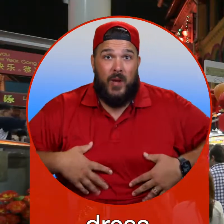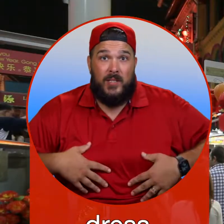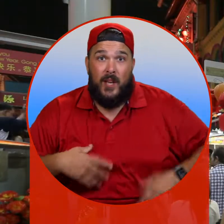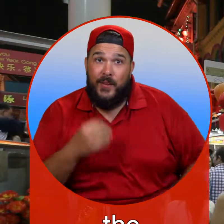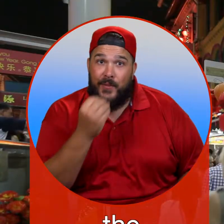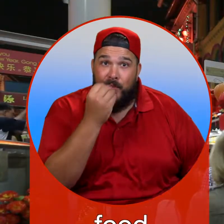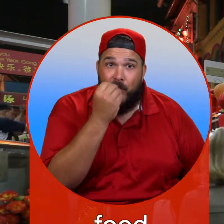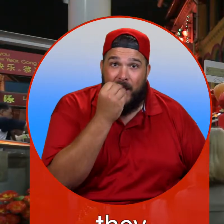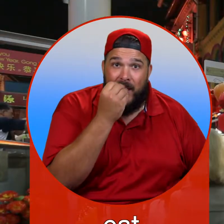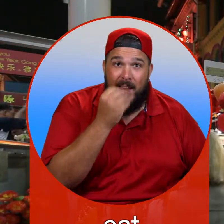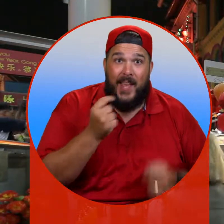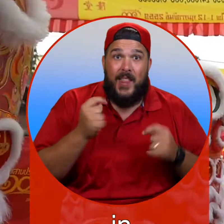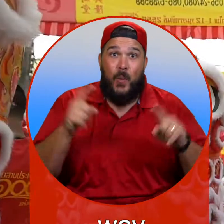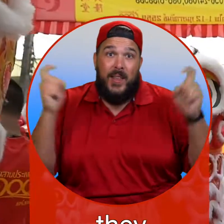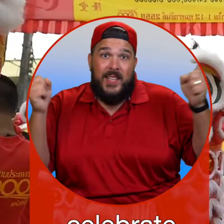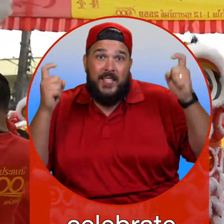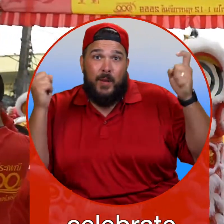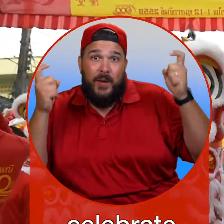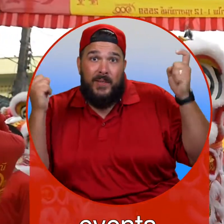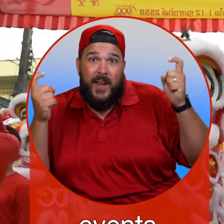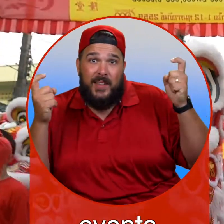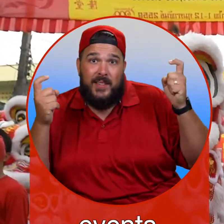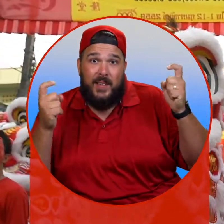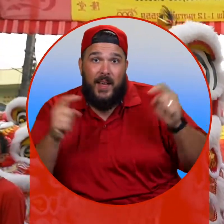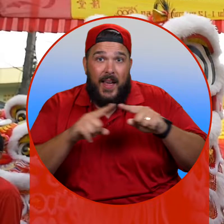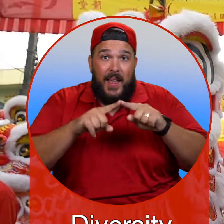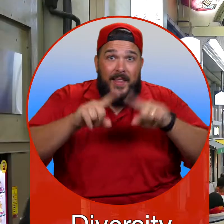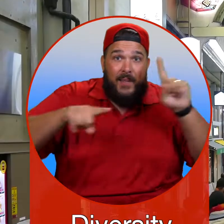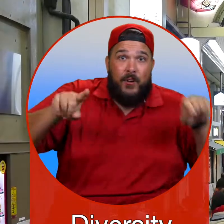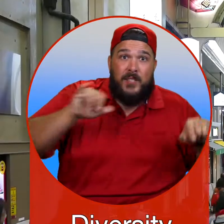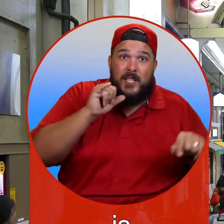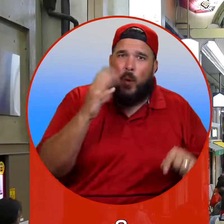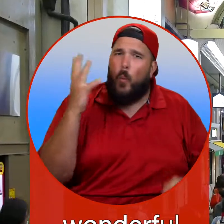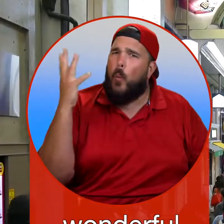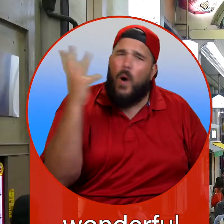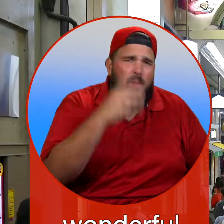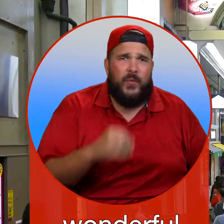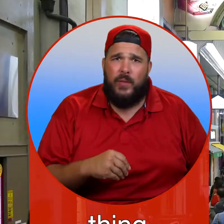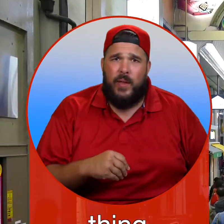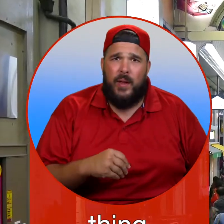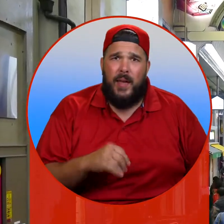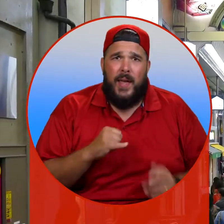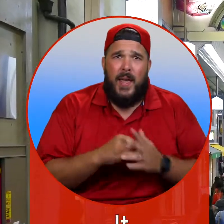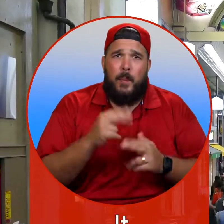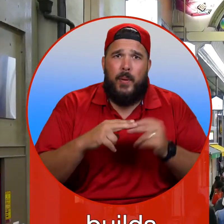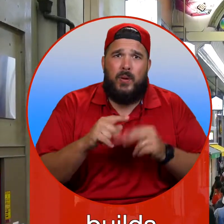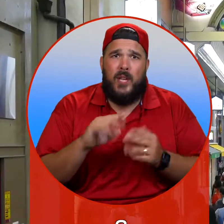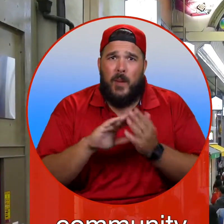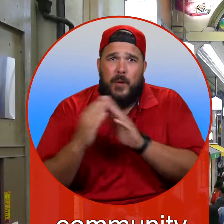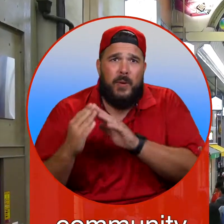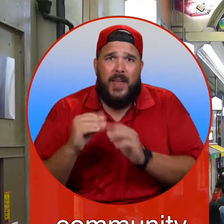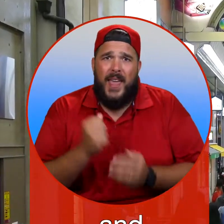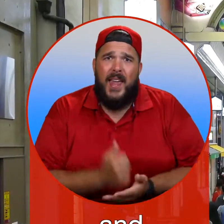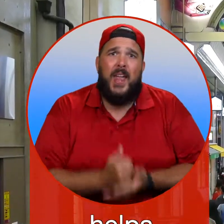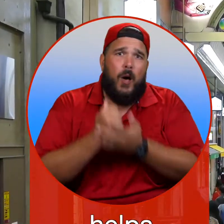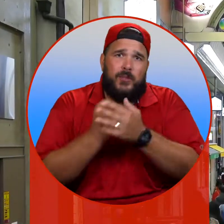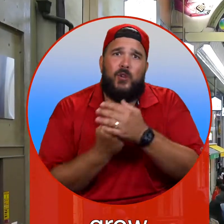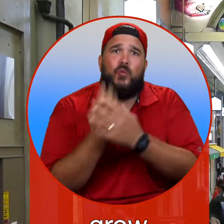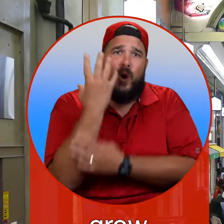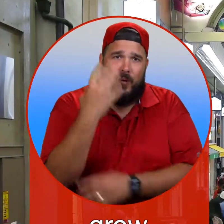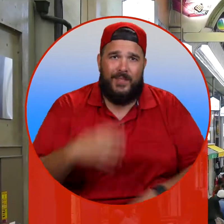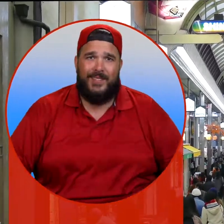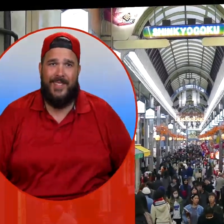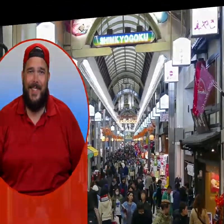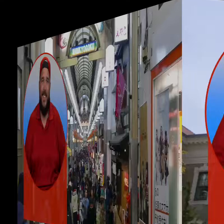people dress, the food they eat, and the way they celebrate events. Diversity is a wonderful thing. It builds a community and helps